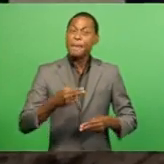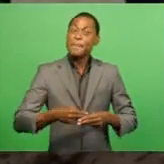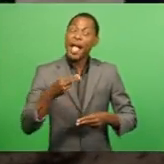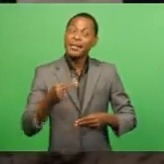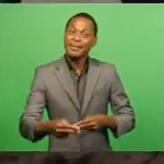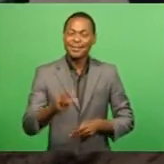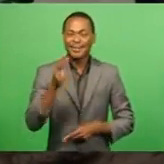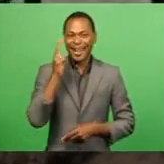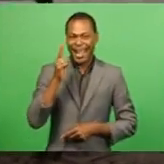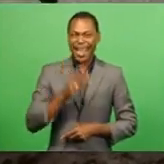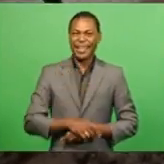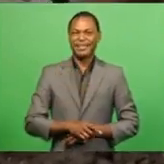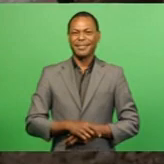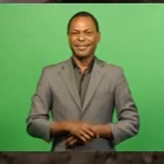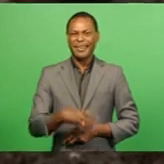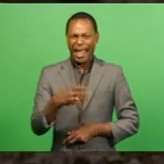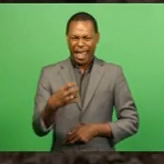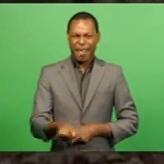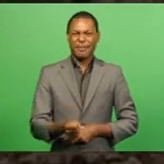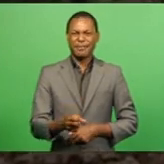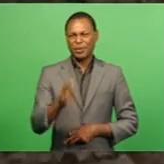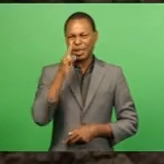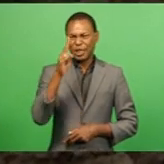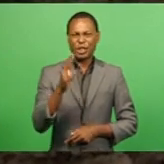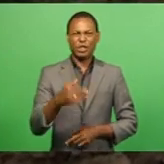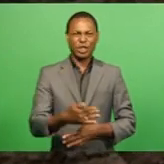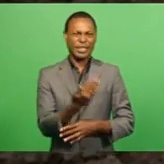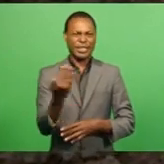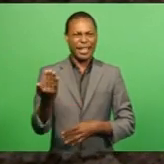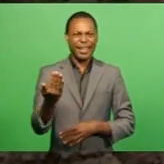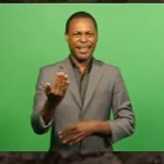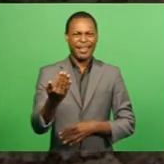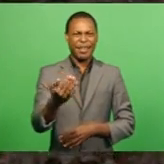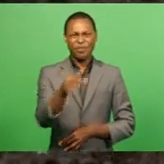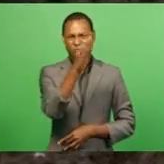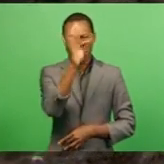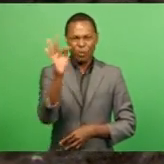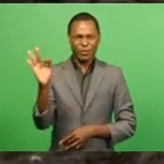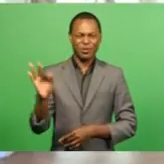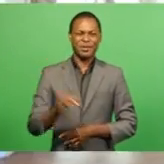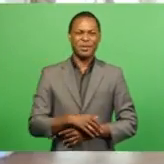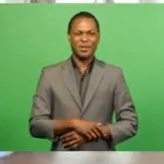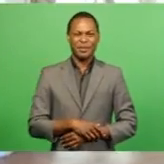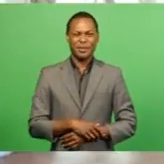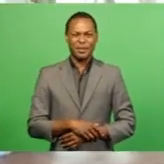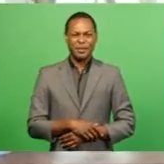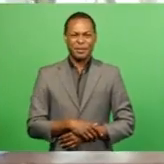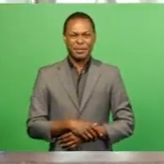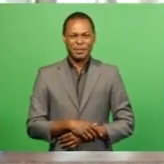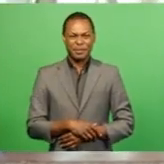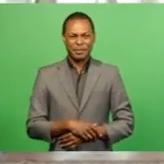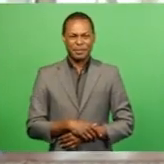Day of Forests. It reached a height of 15 centimeters. We were very glad to come and